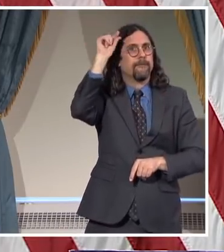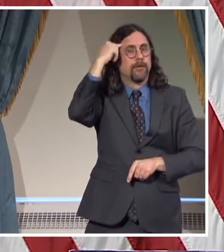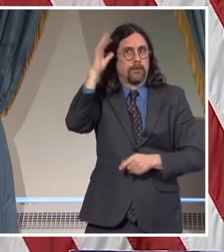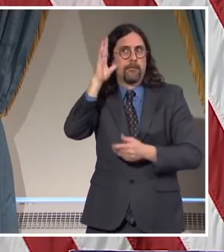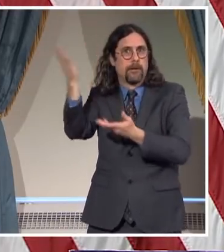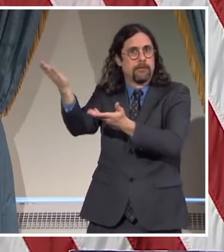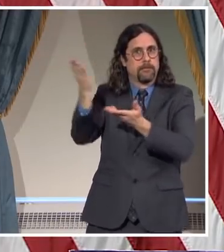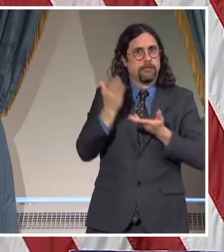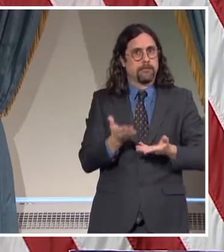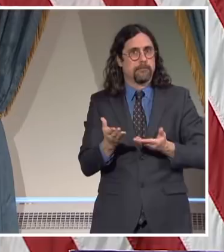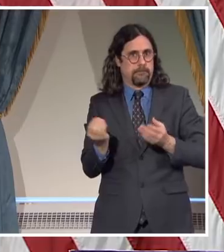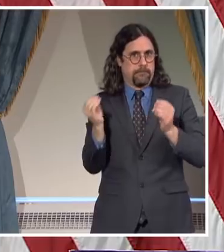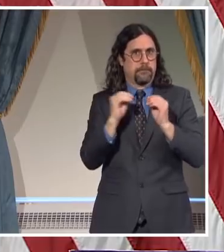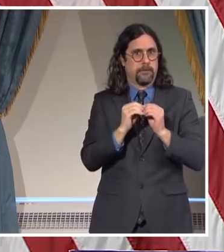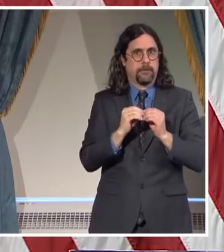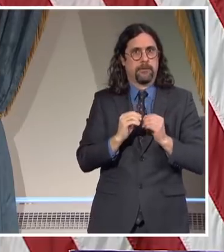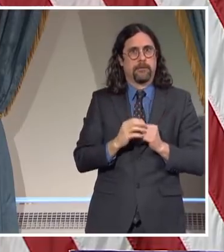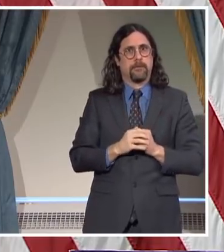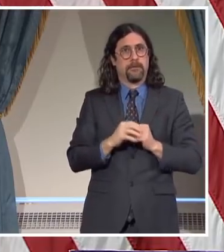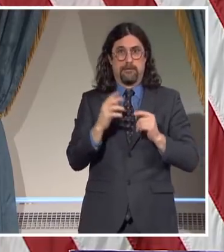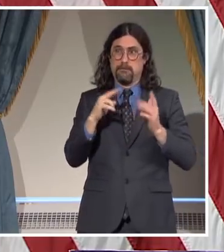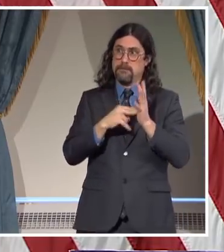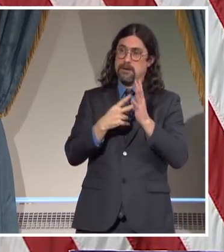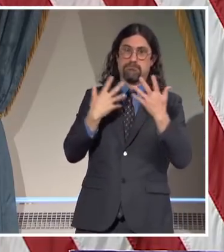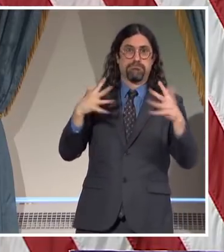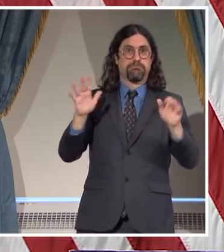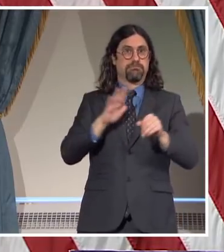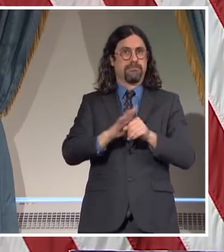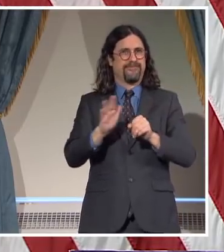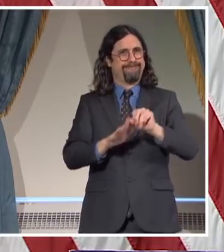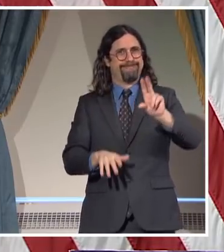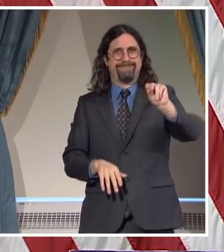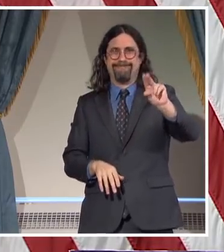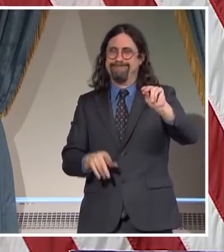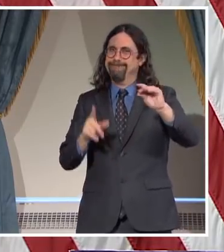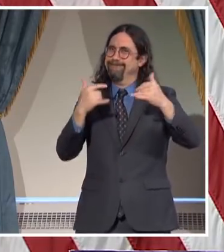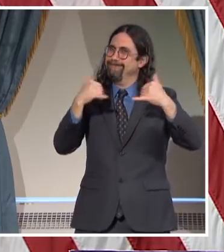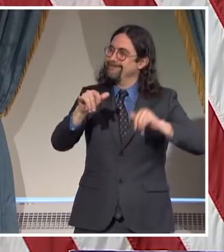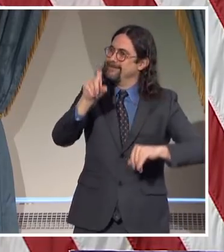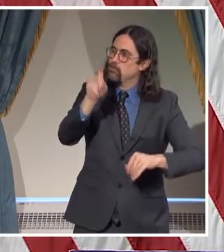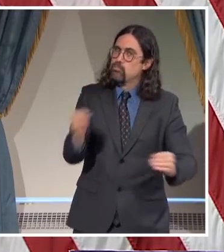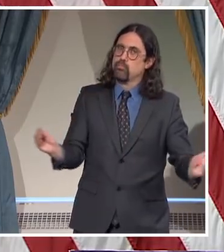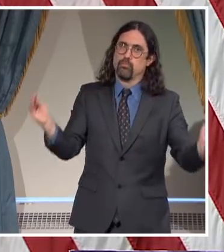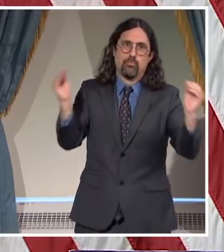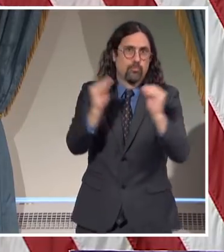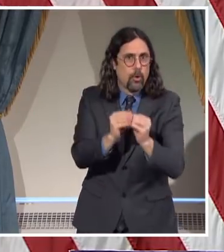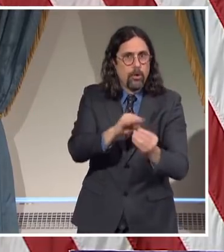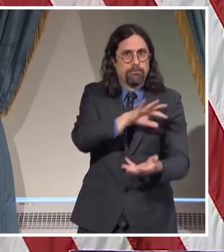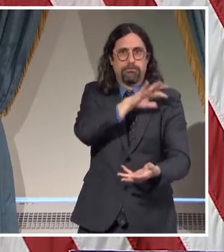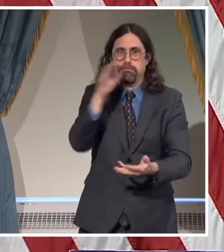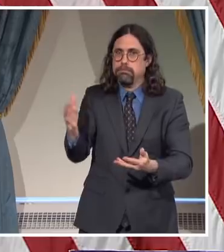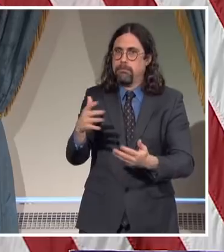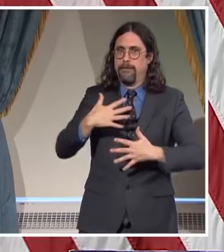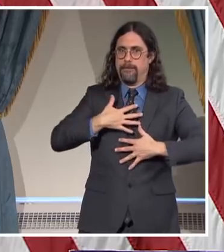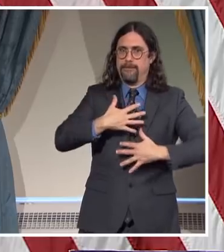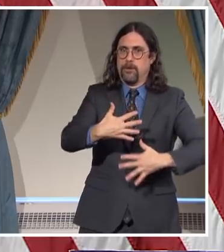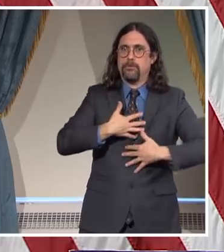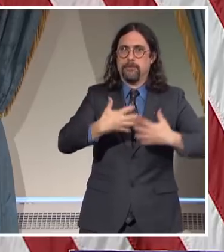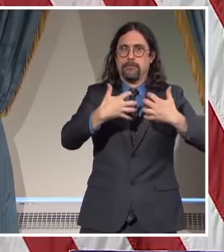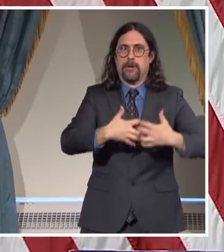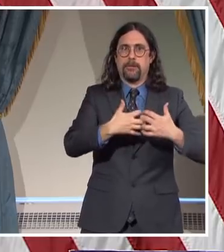quickly. And that's what we're working on every single day. The goal for New York City is 15,000